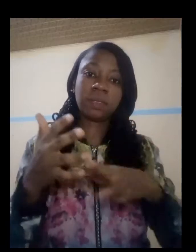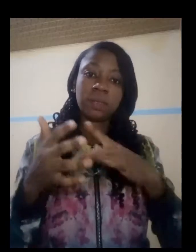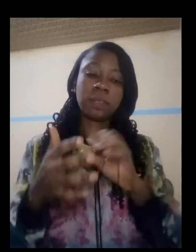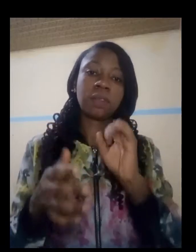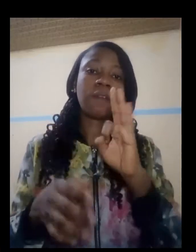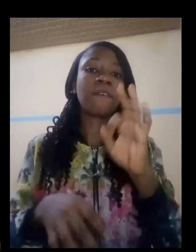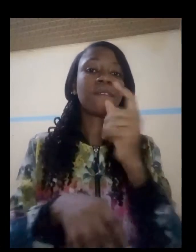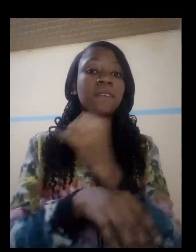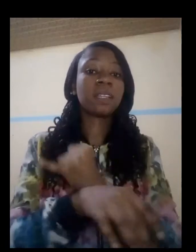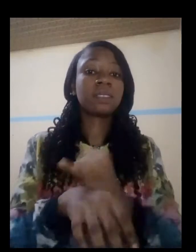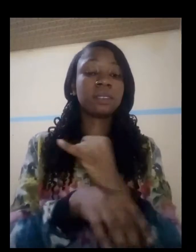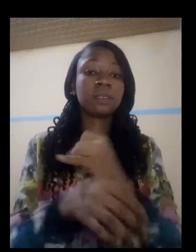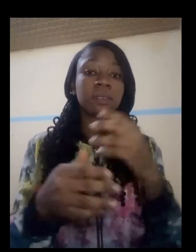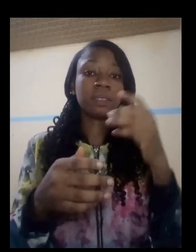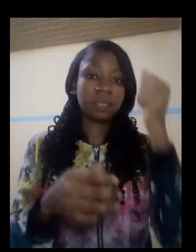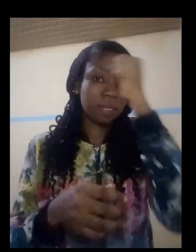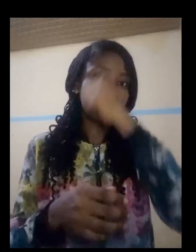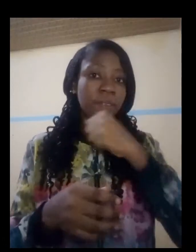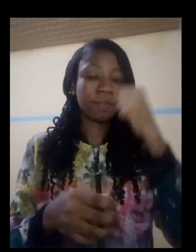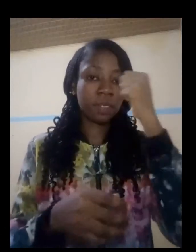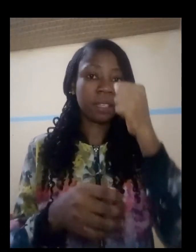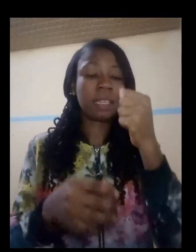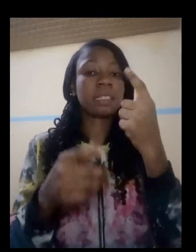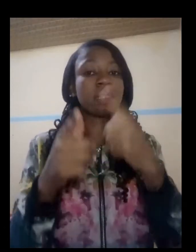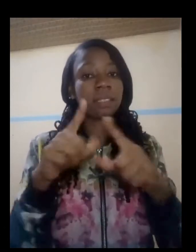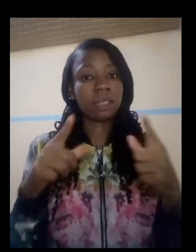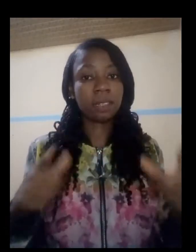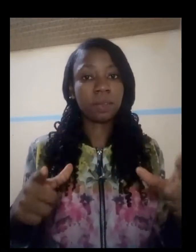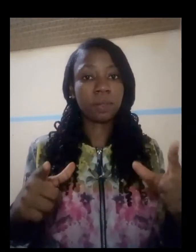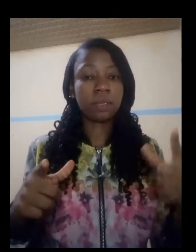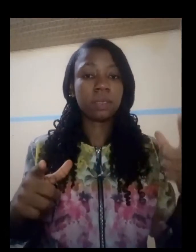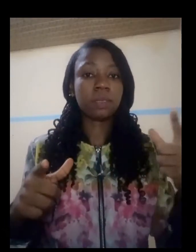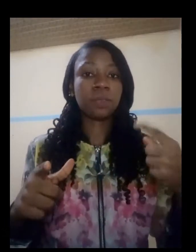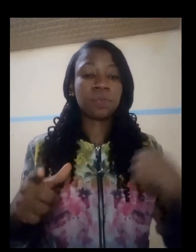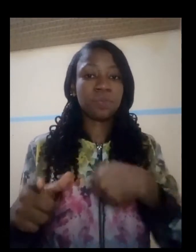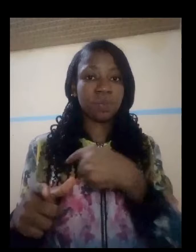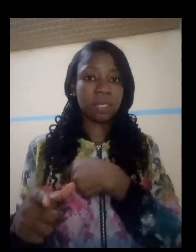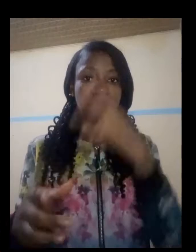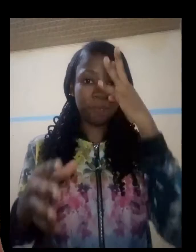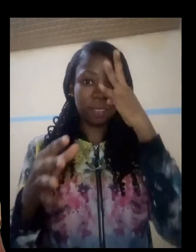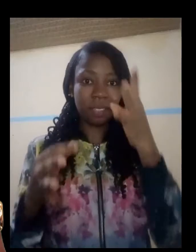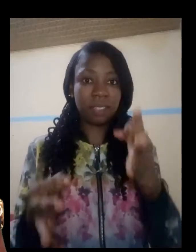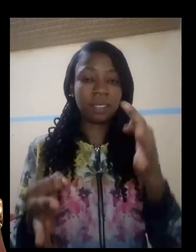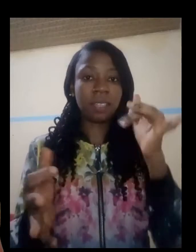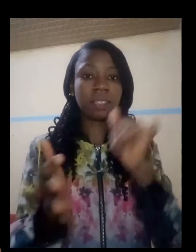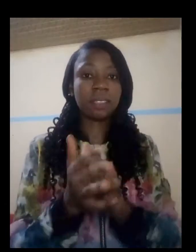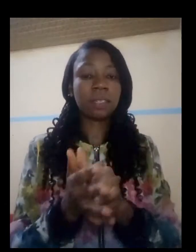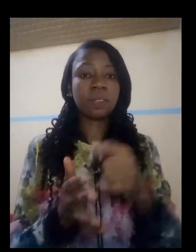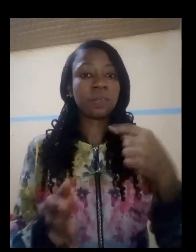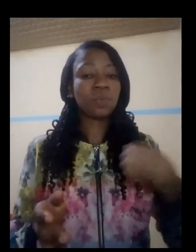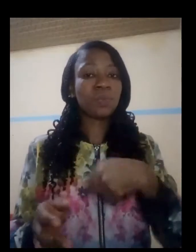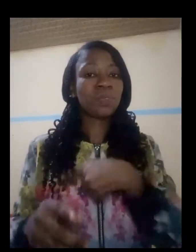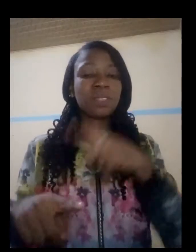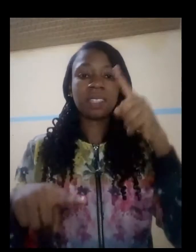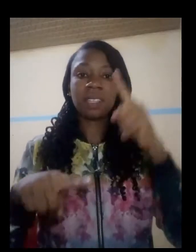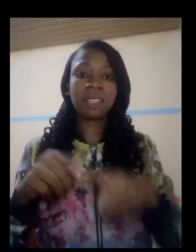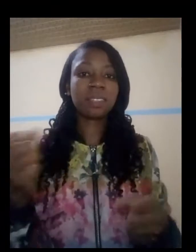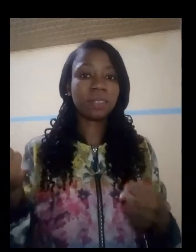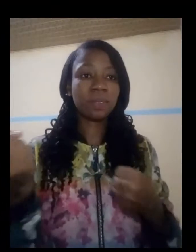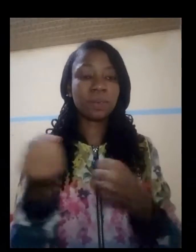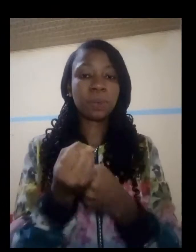languages. We resolved in our hearts that we cannot promote the study